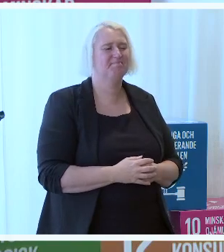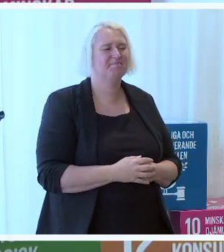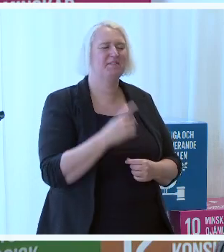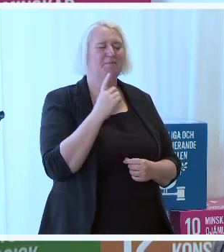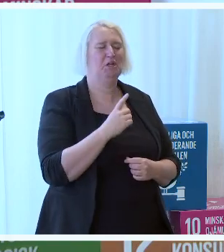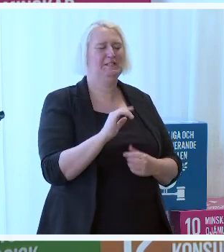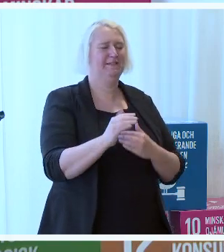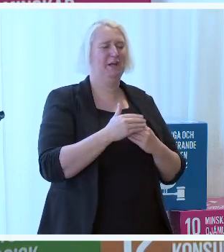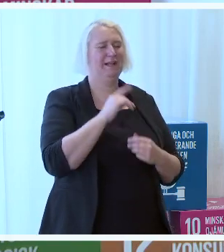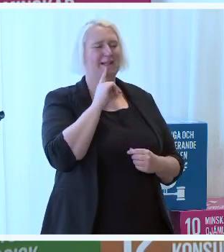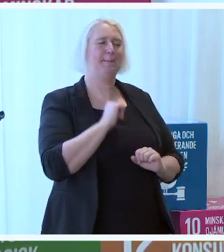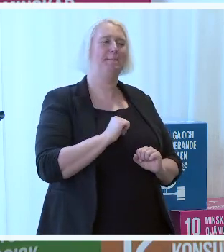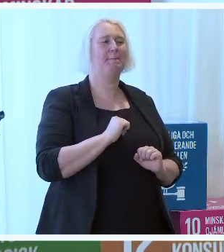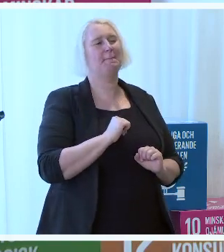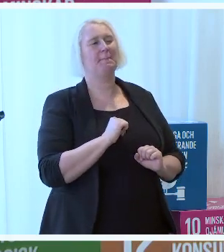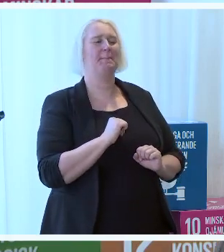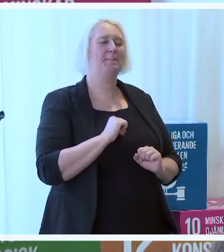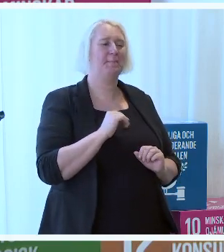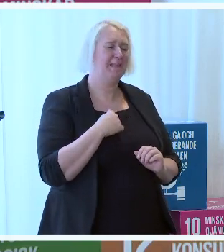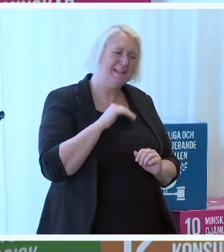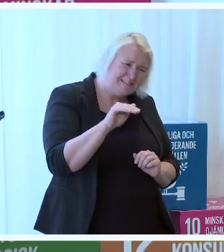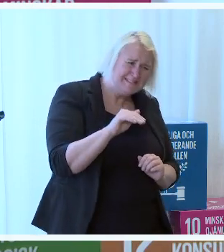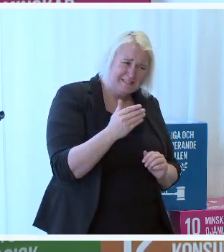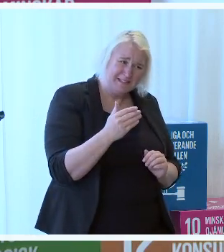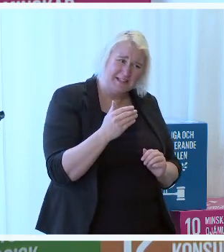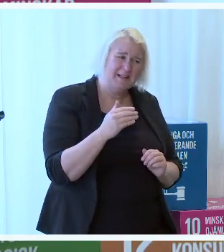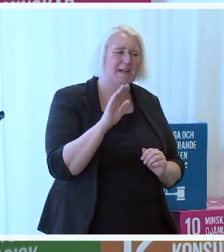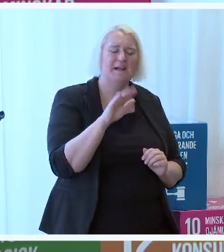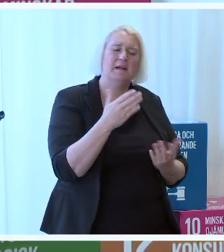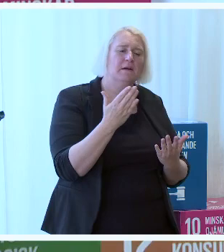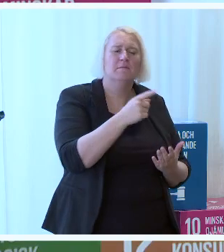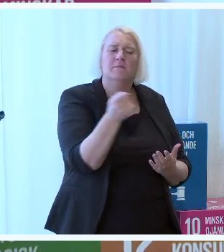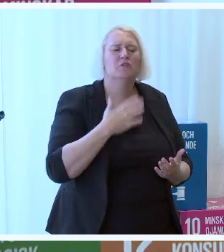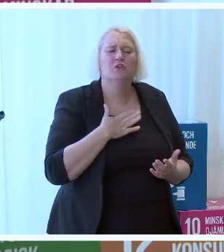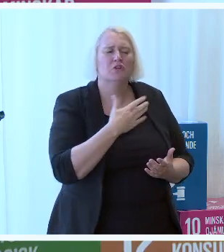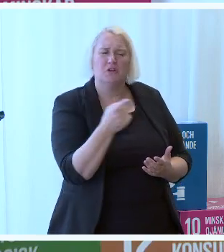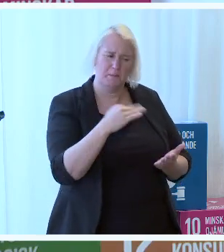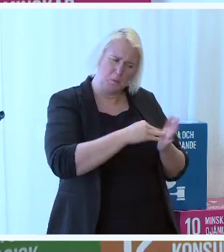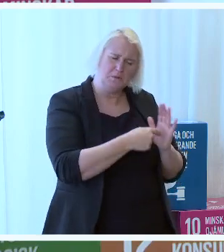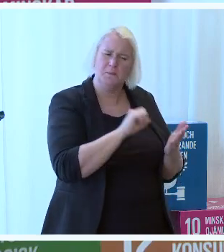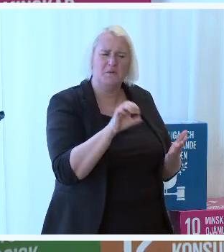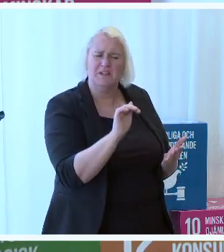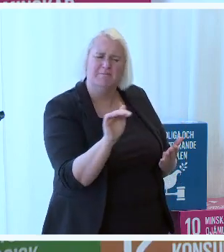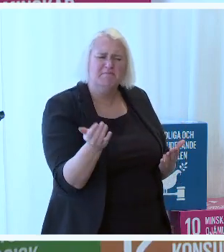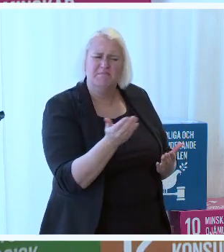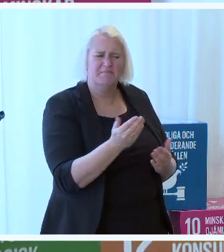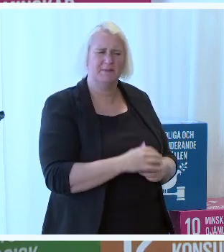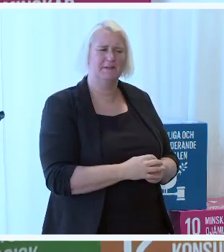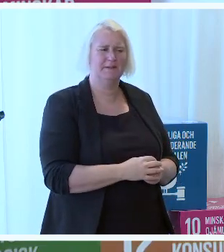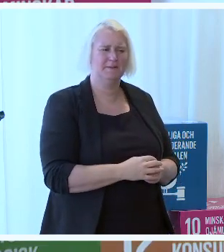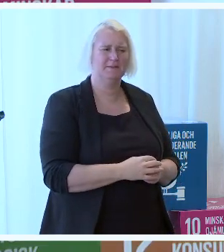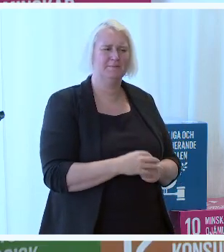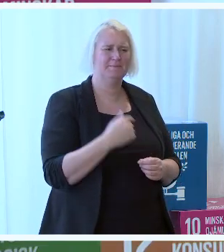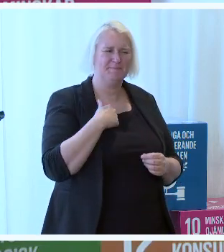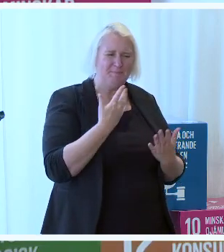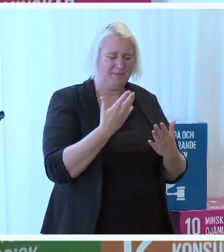and I asked her, hey, can you please give me your opinion on our project? And since I didn't speak the local language, she took me by the hand